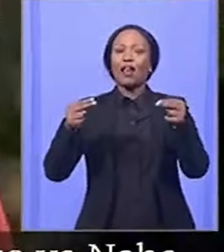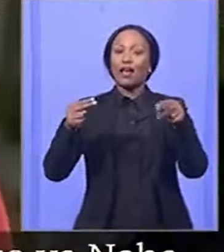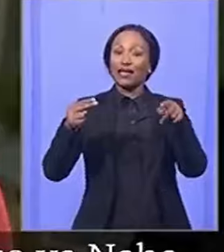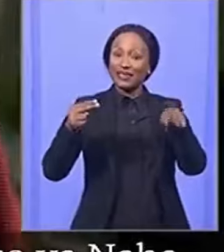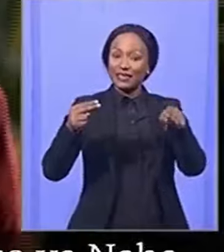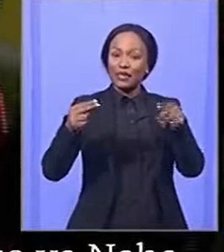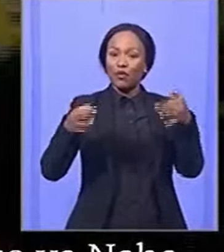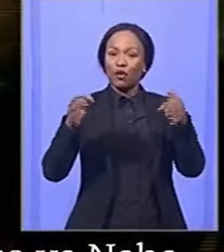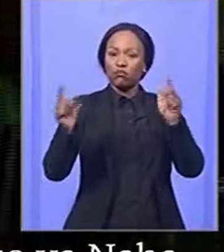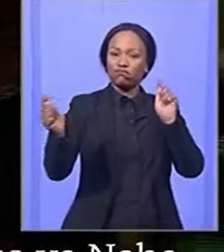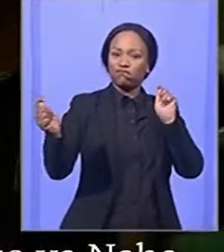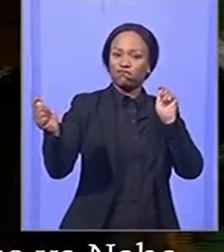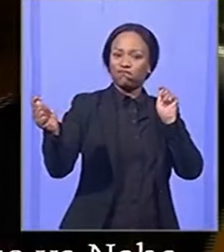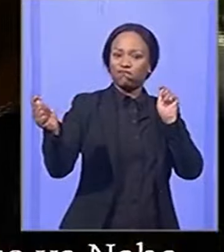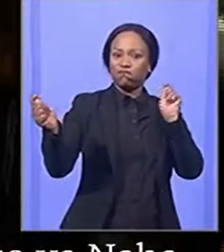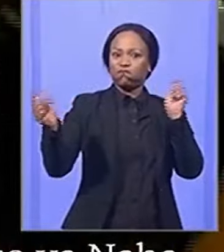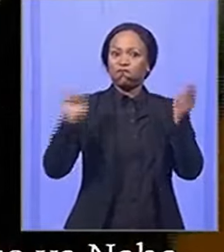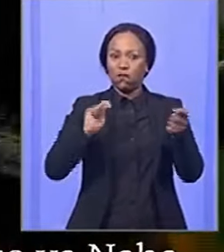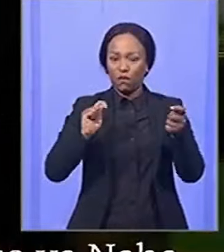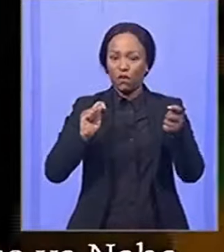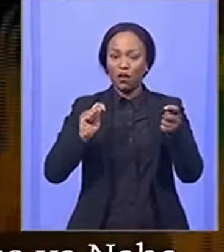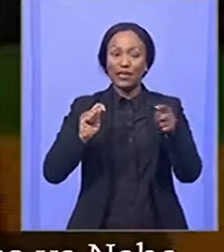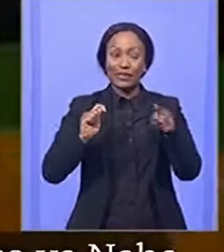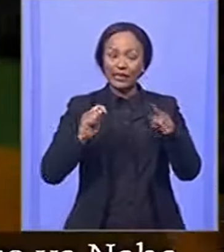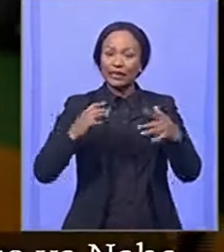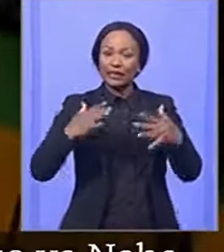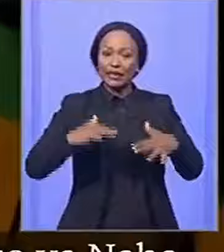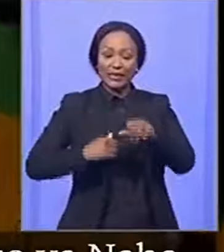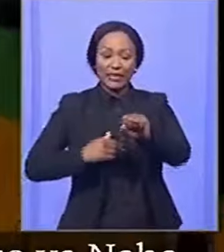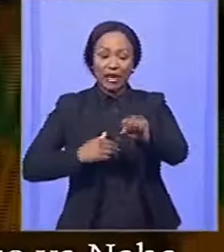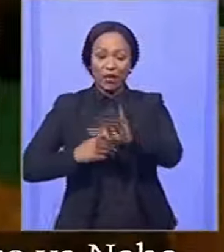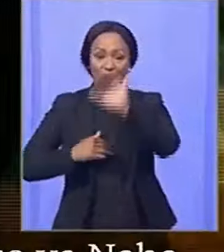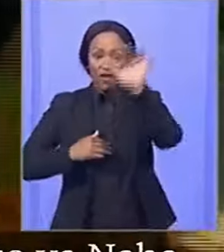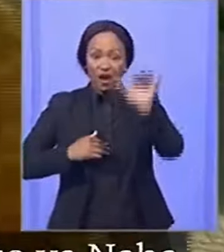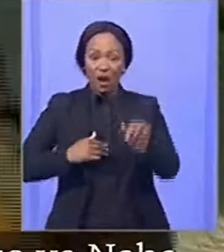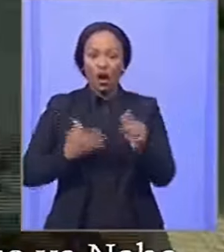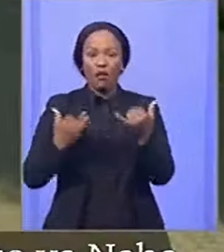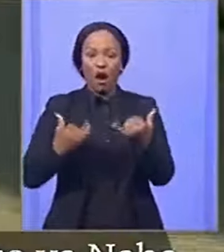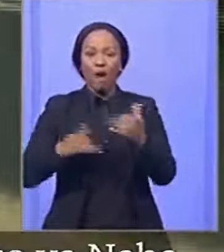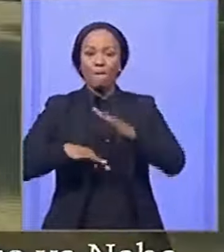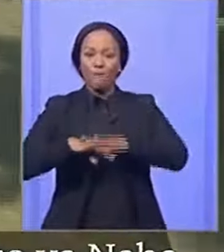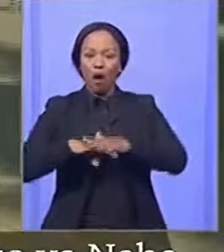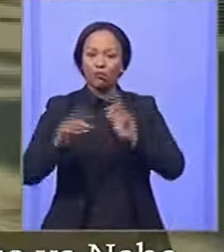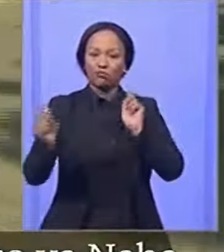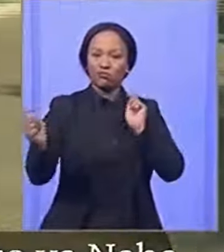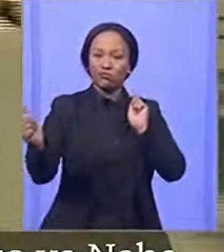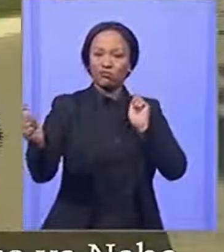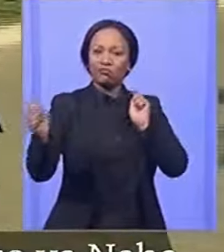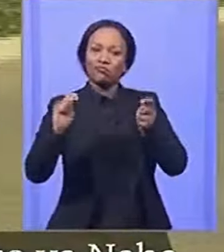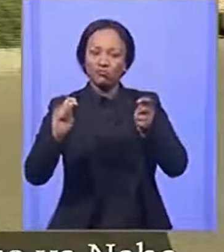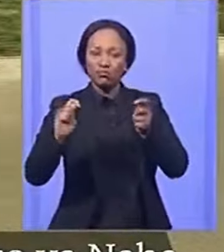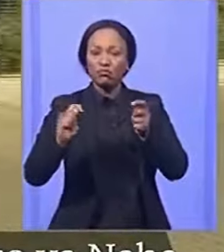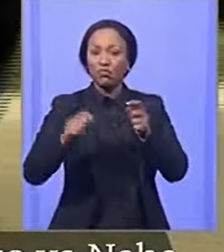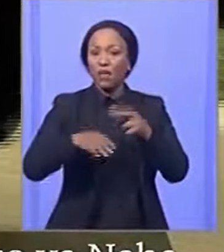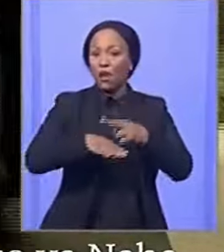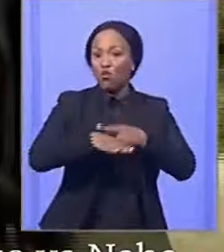is essentially about the fundamental transformation of South Africa into a non-racial,